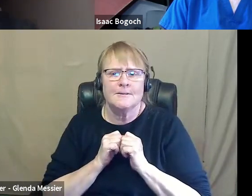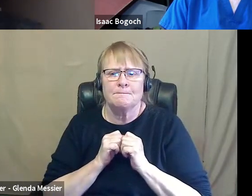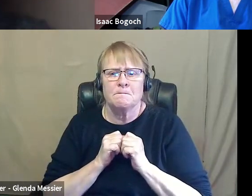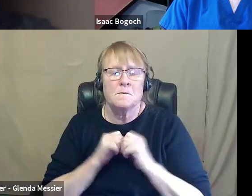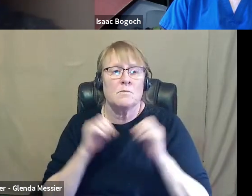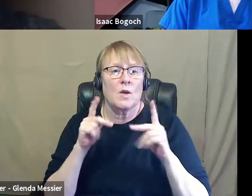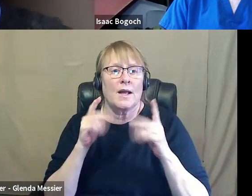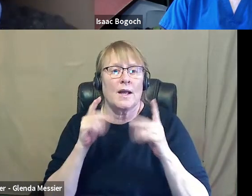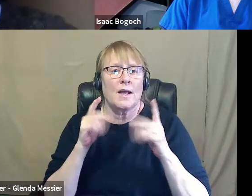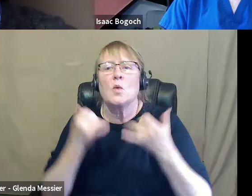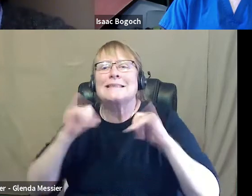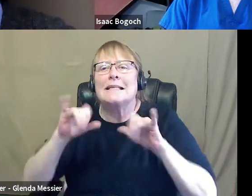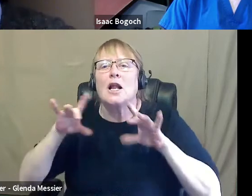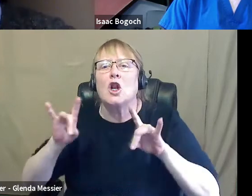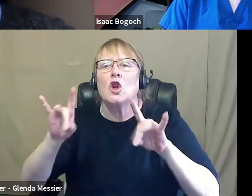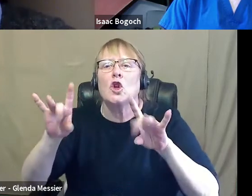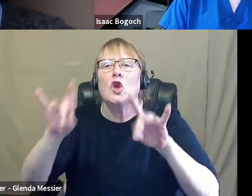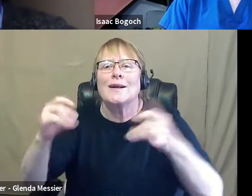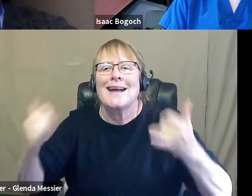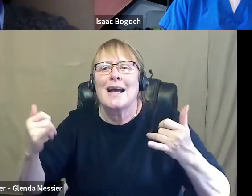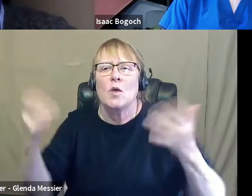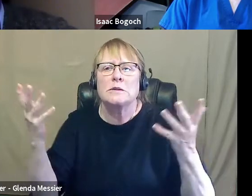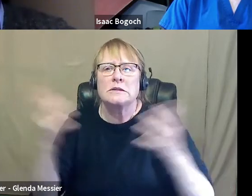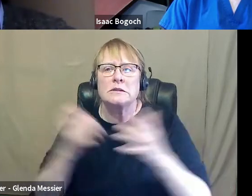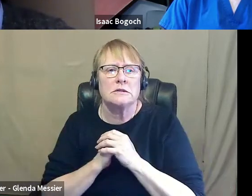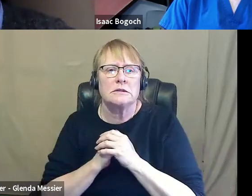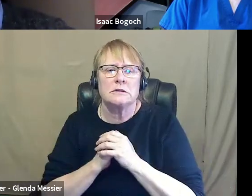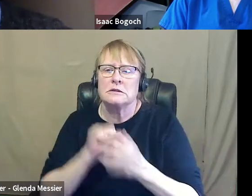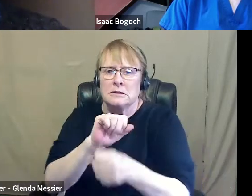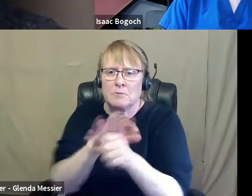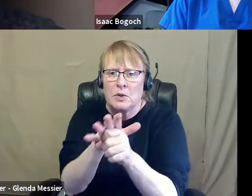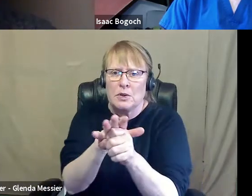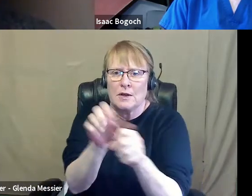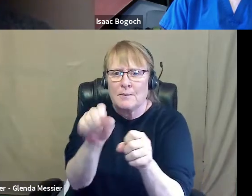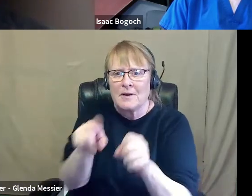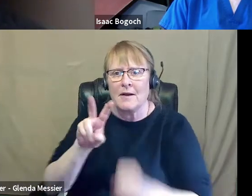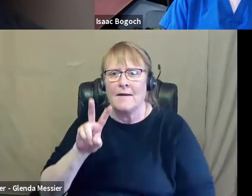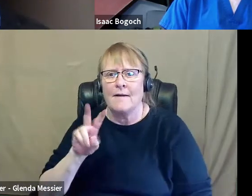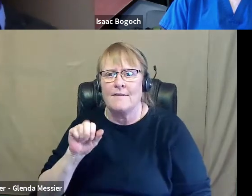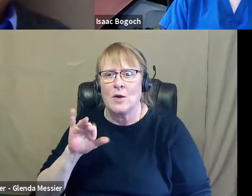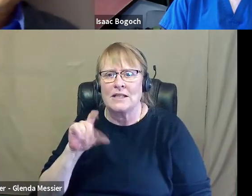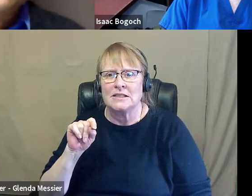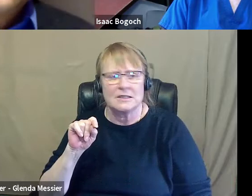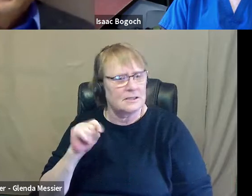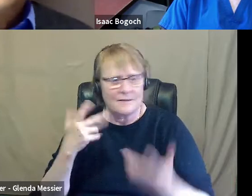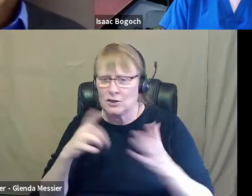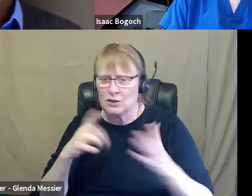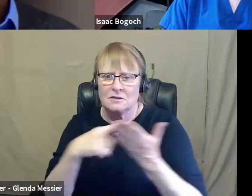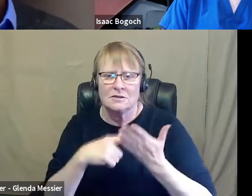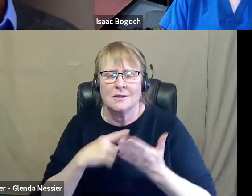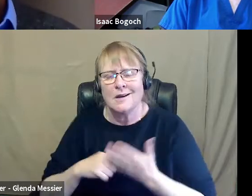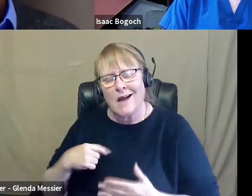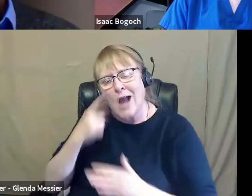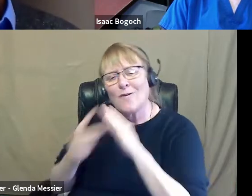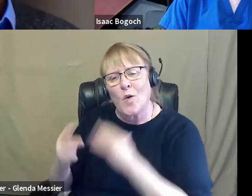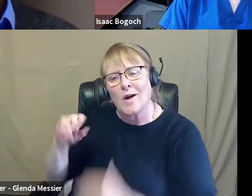Okay, so what are we still learning? So I mentioned the variants briefly. I think it's safe to say at this point, and I look forward to Isaac's comments on